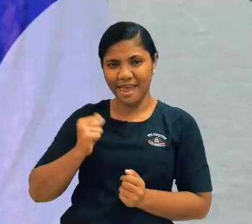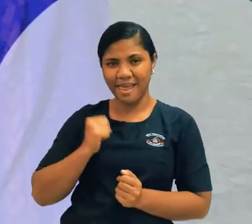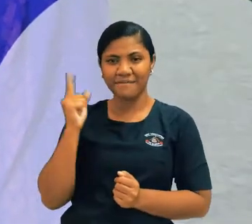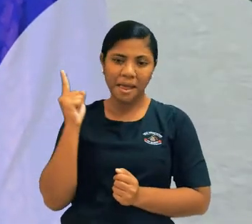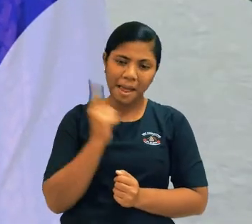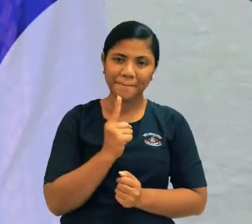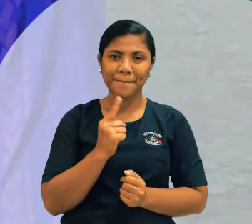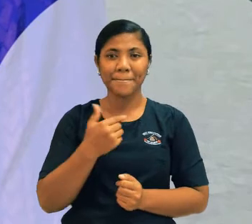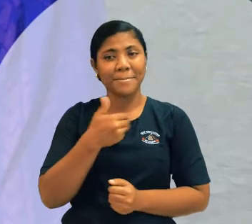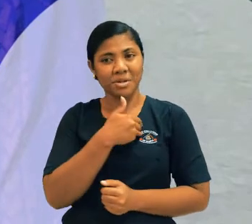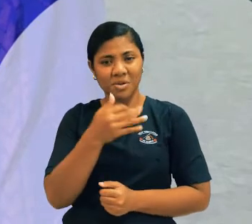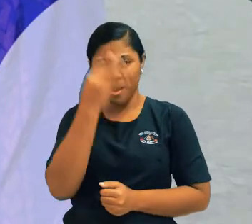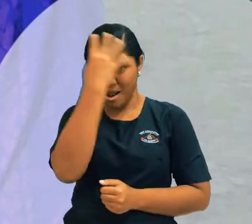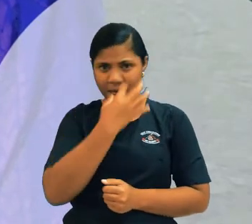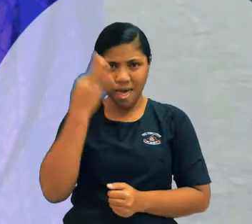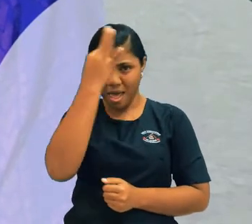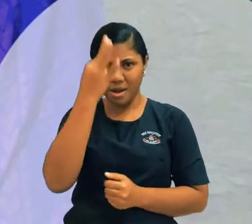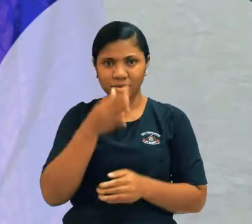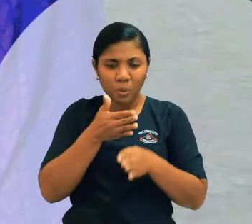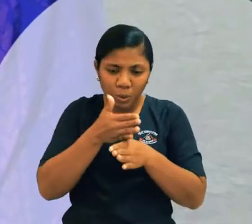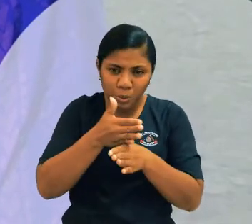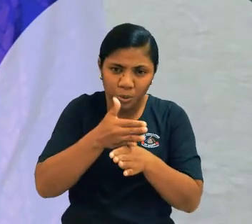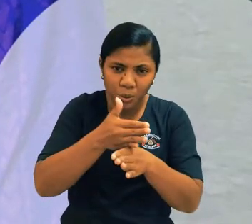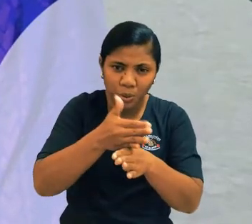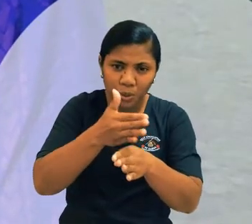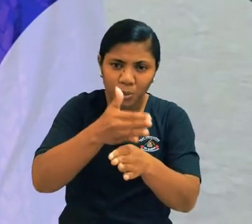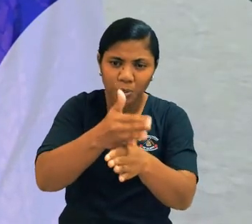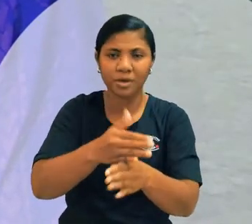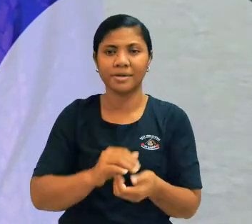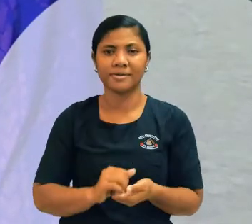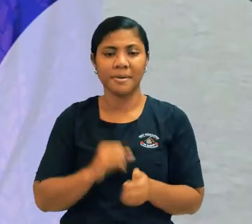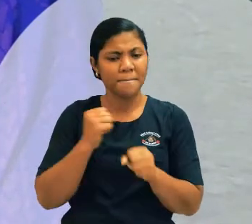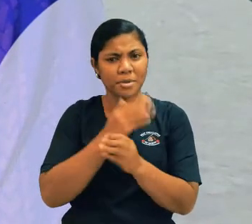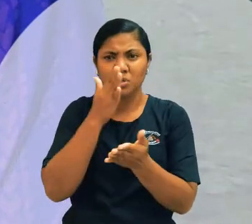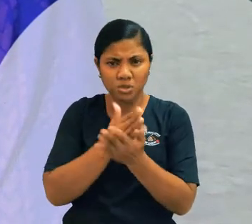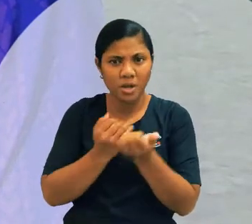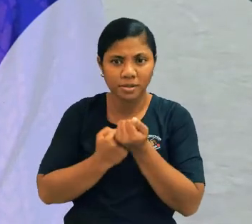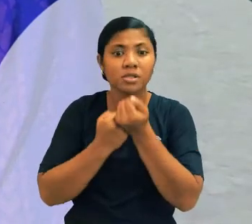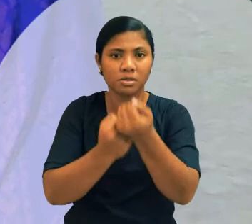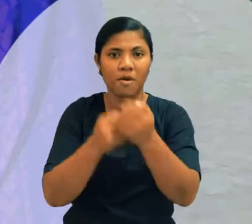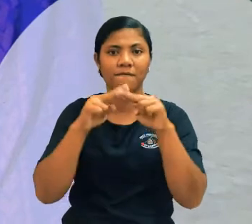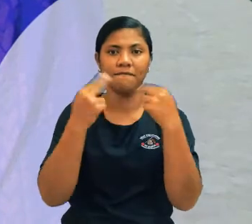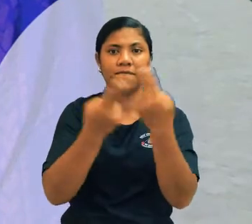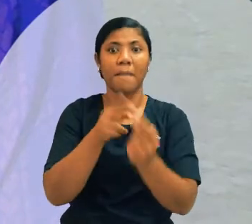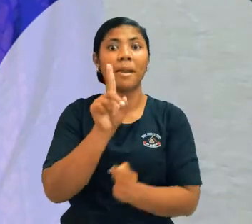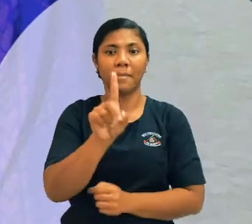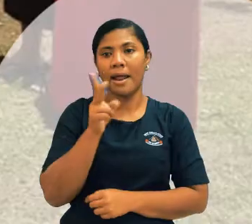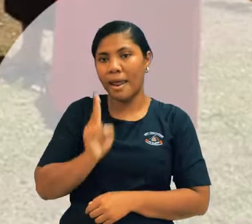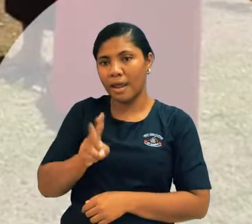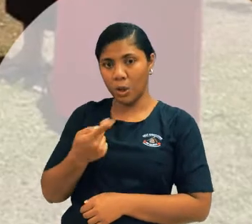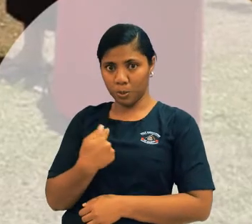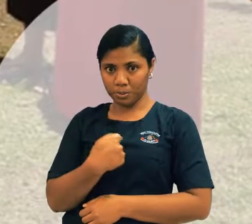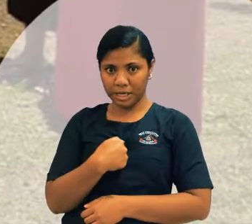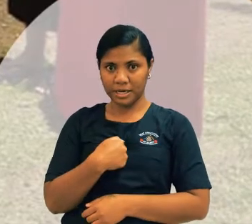through a 9-to-5 job that I do, not only to support my family, myself and my own